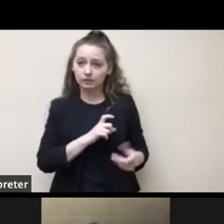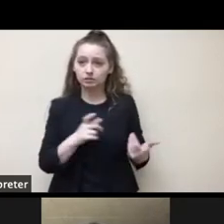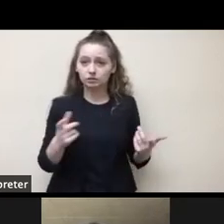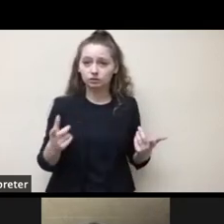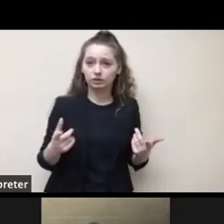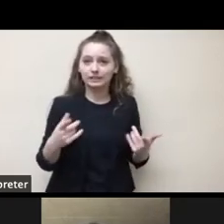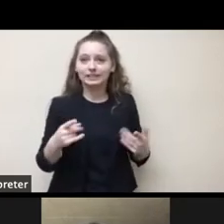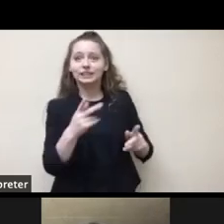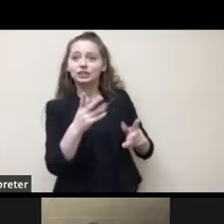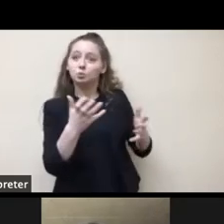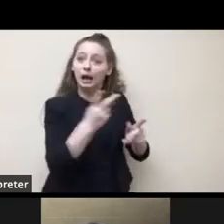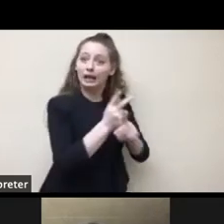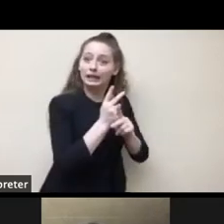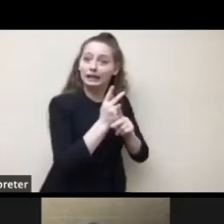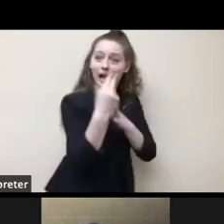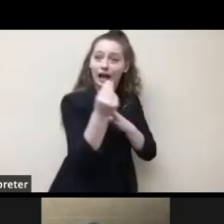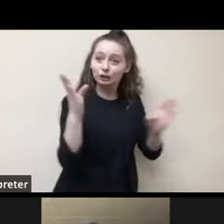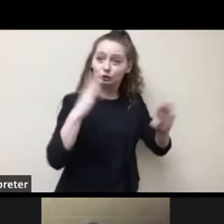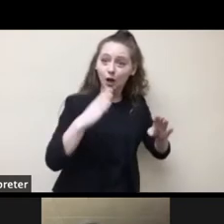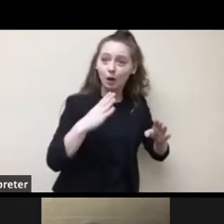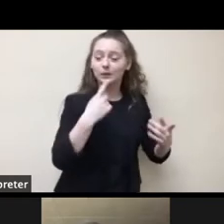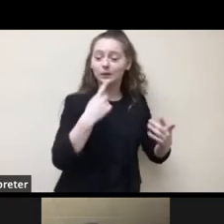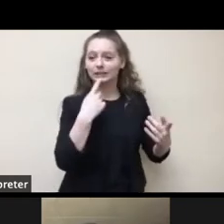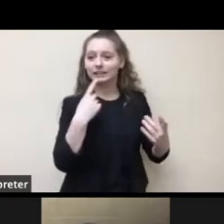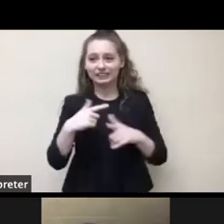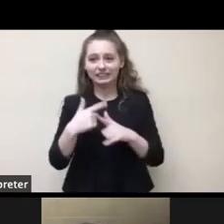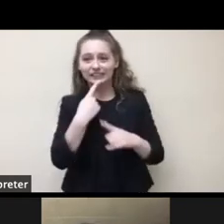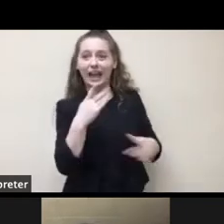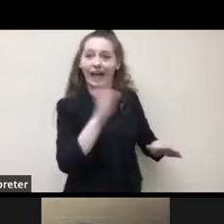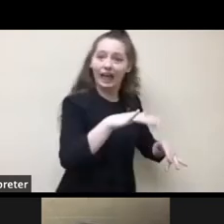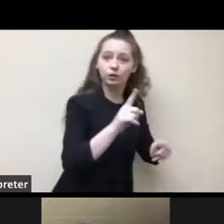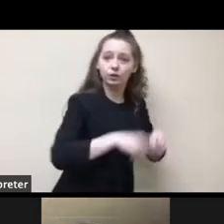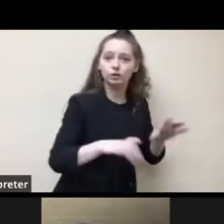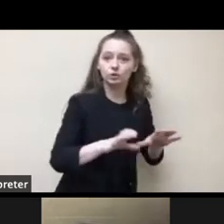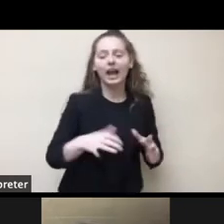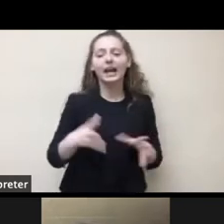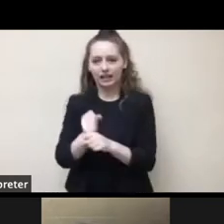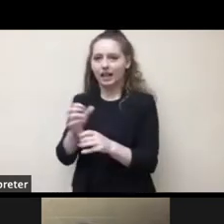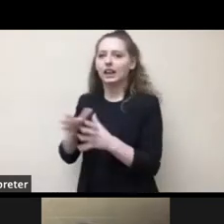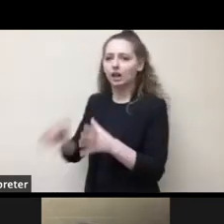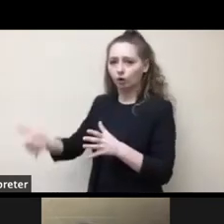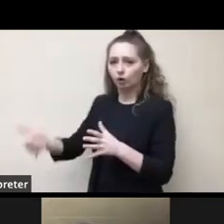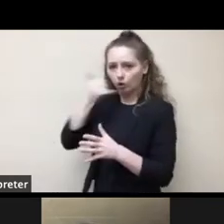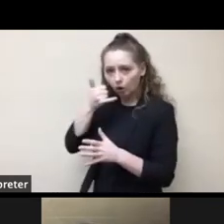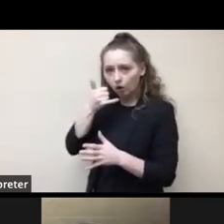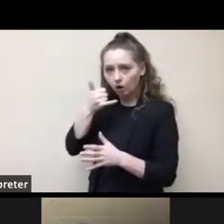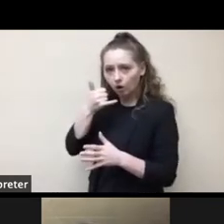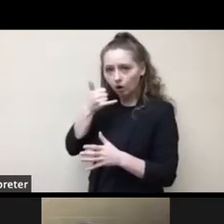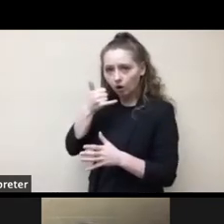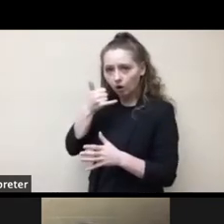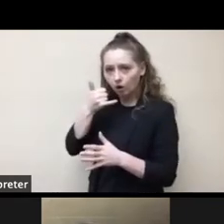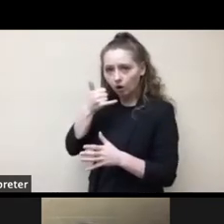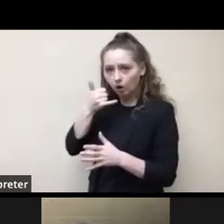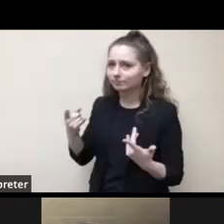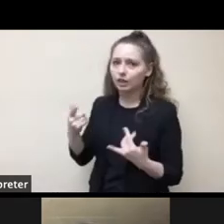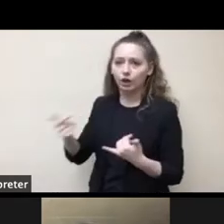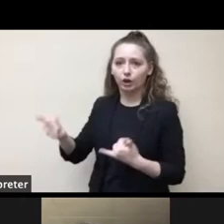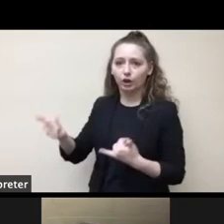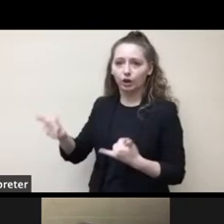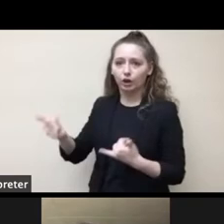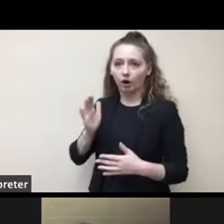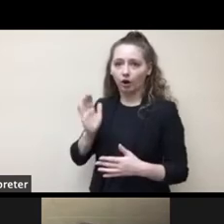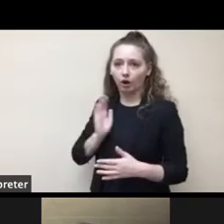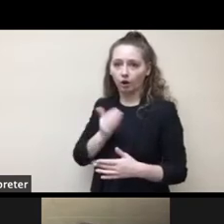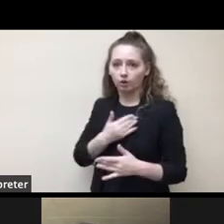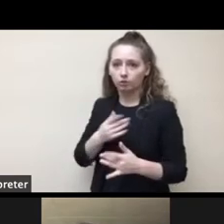you can't do that. I get a lot of calls, and what I've been doing is just instead of sending our frontline guys out there, I've been calling our own supervisors. And we usually have